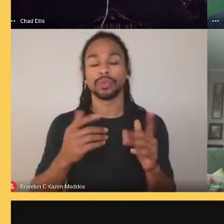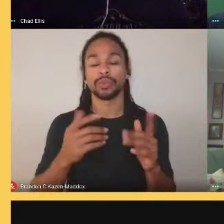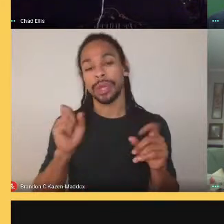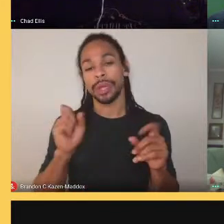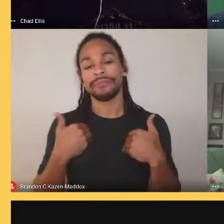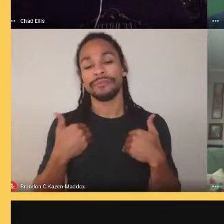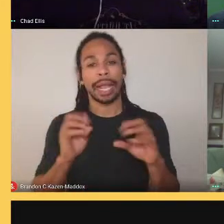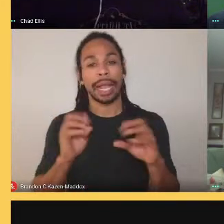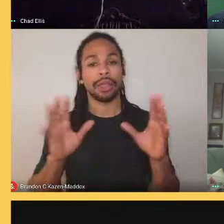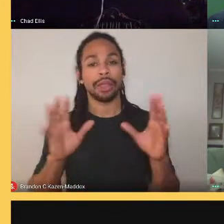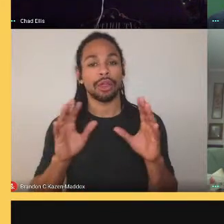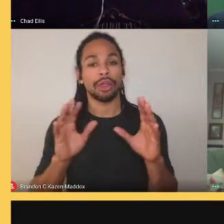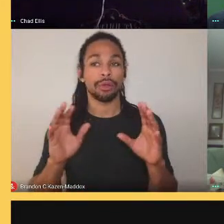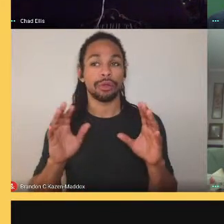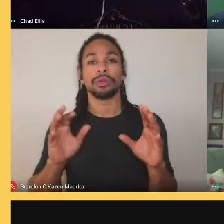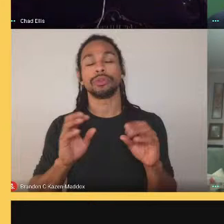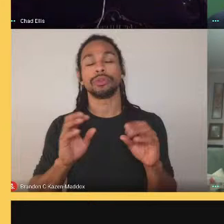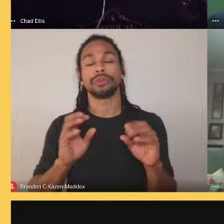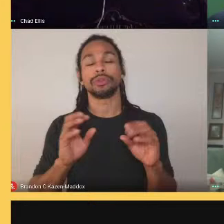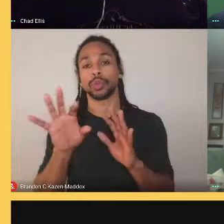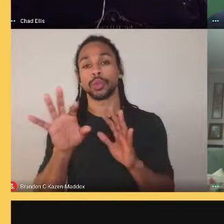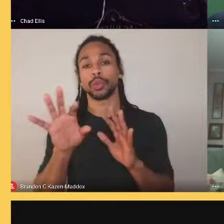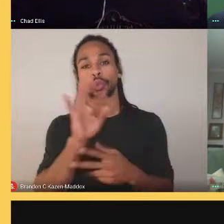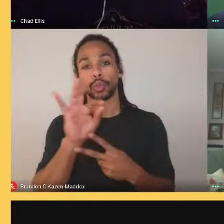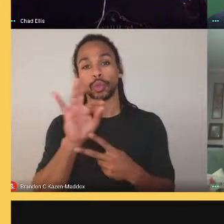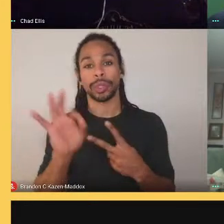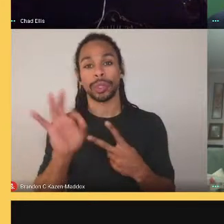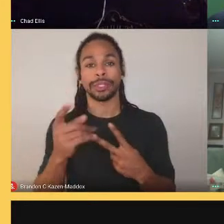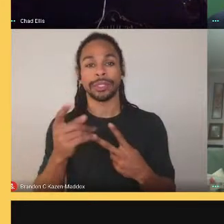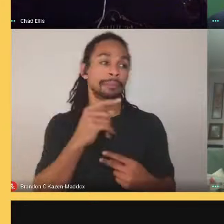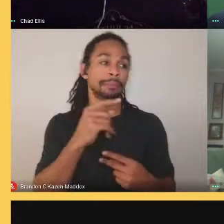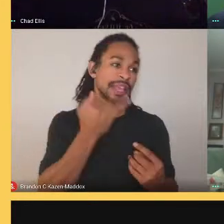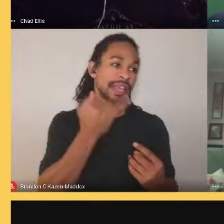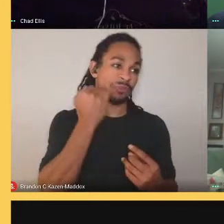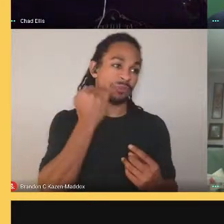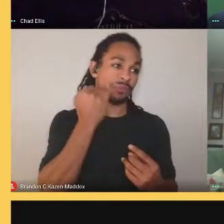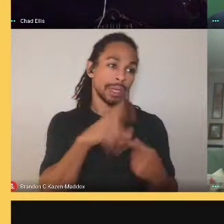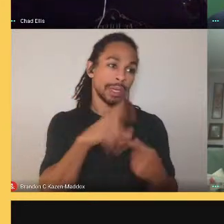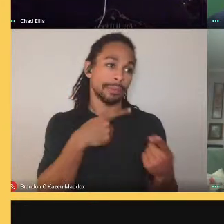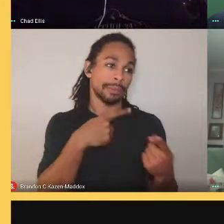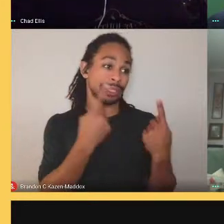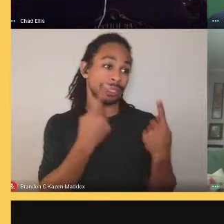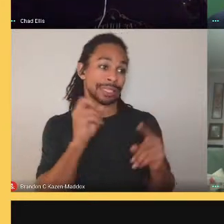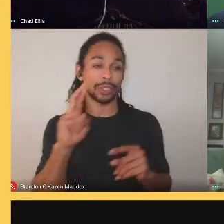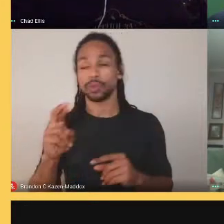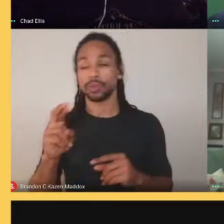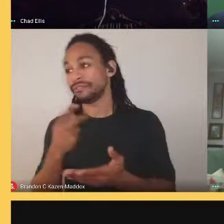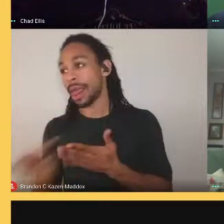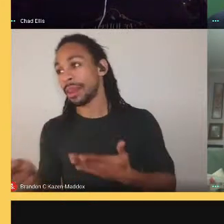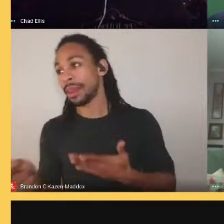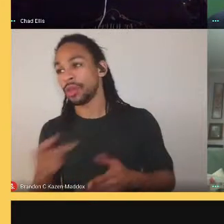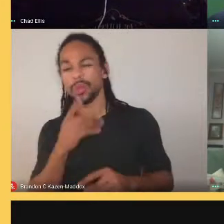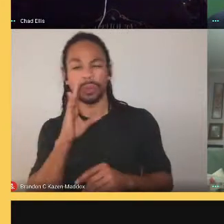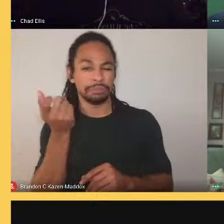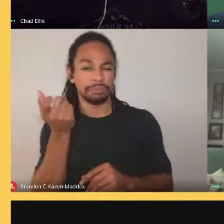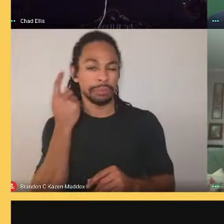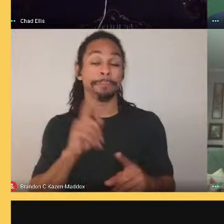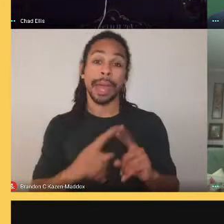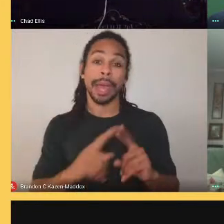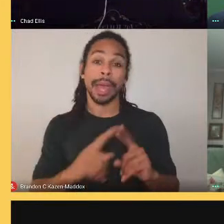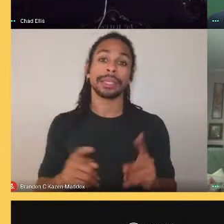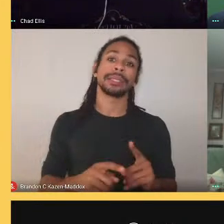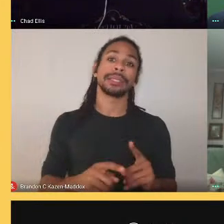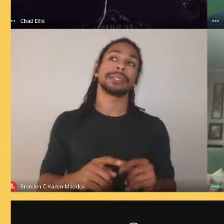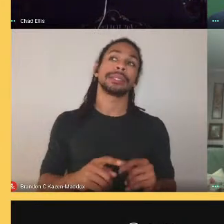succeed or fail thing. But I think that's part of what makes this particular medium compelling, is